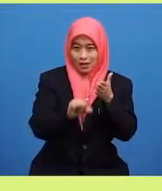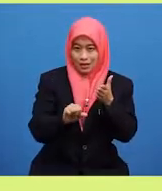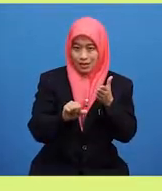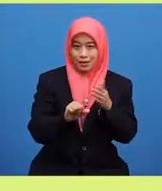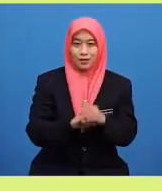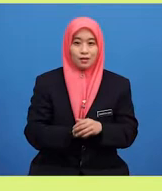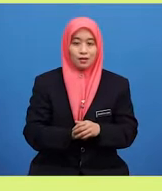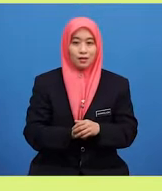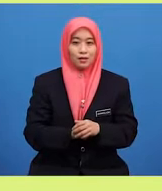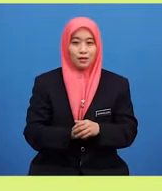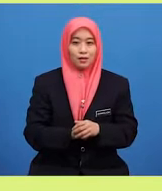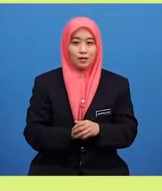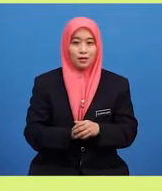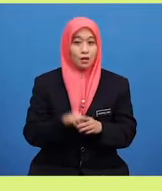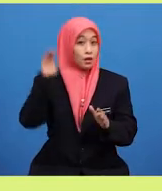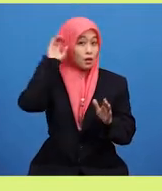it's a...